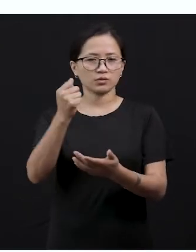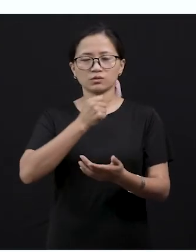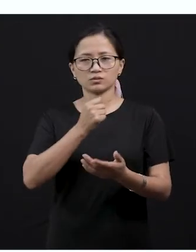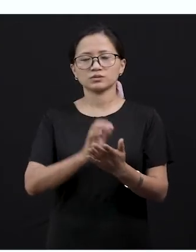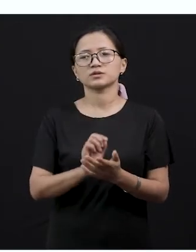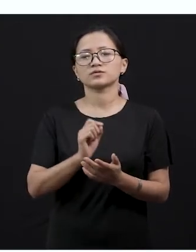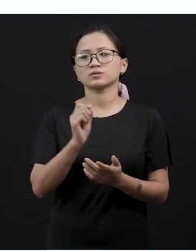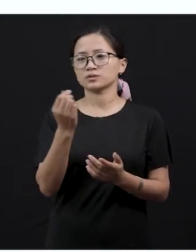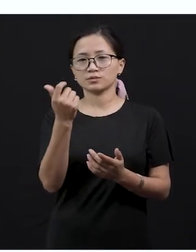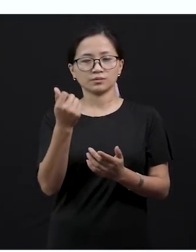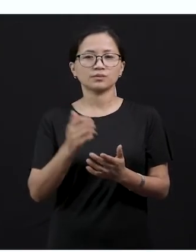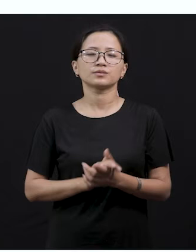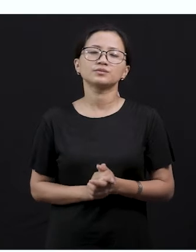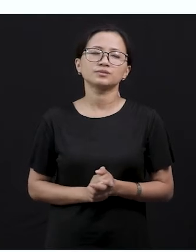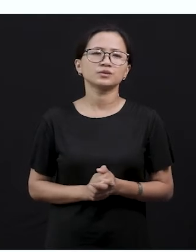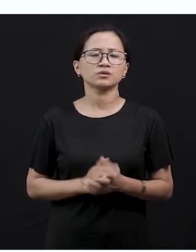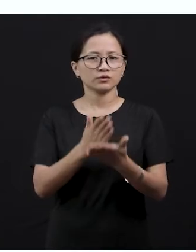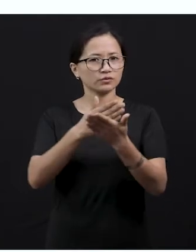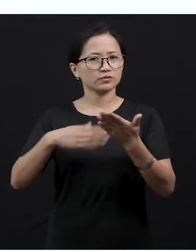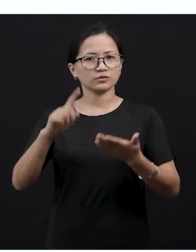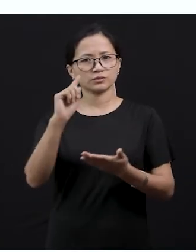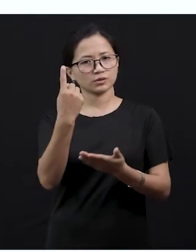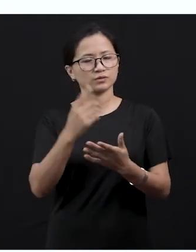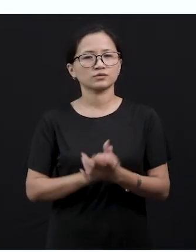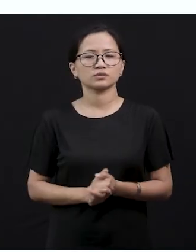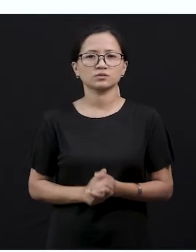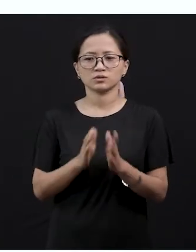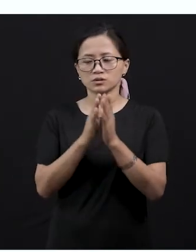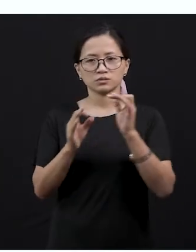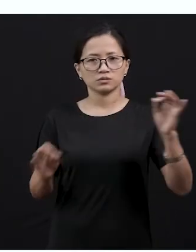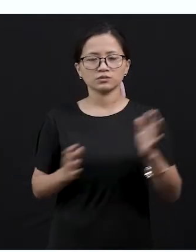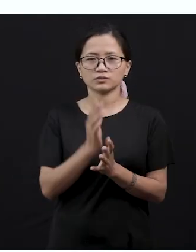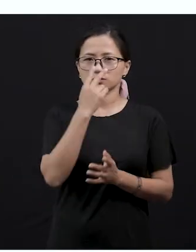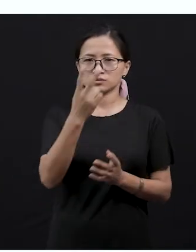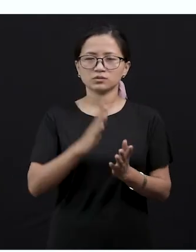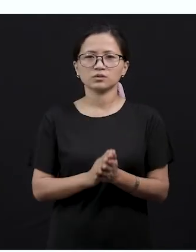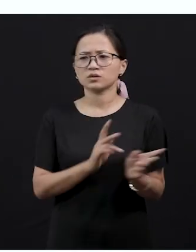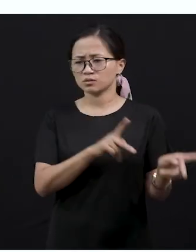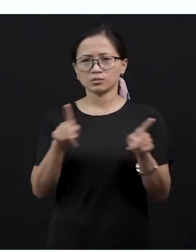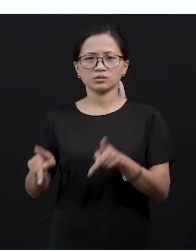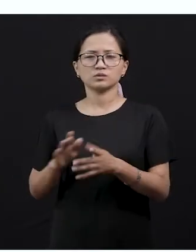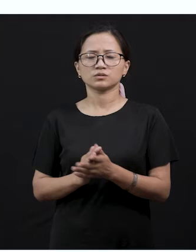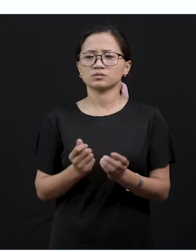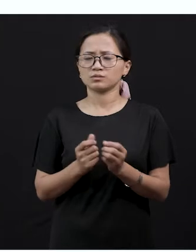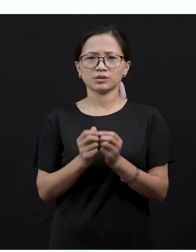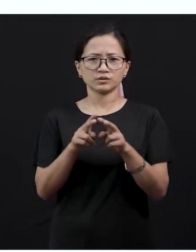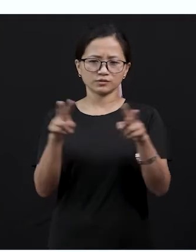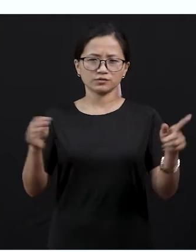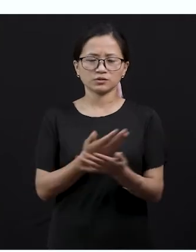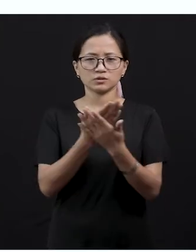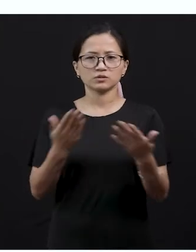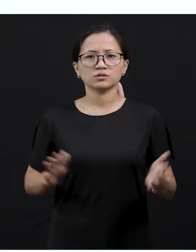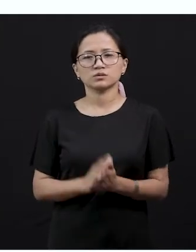with the money? See, the first part of the story, we have seen that the girls were planning on to buy different